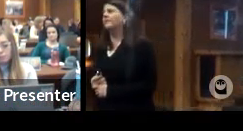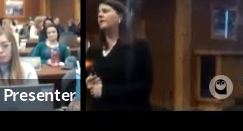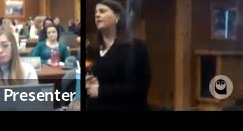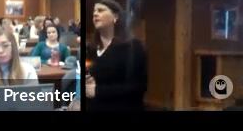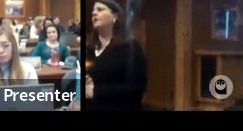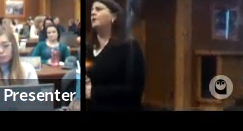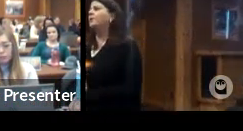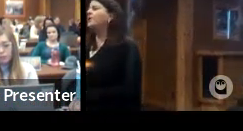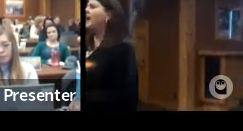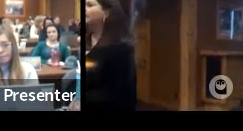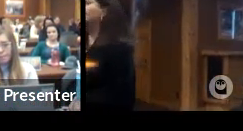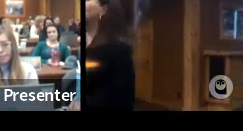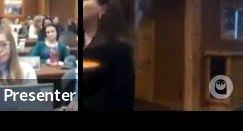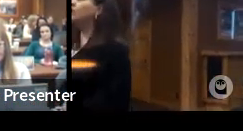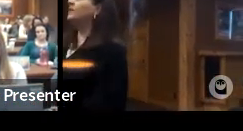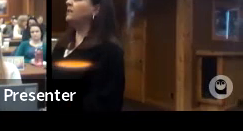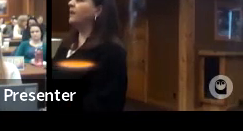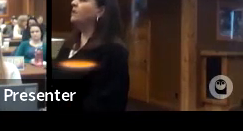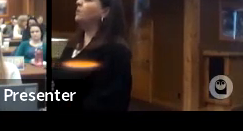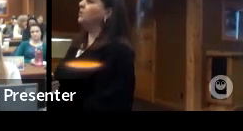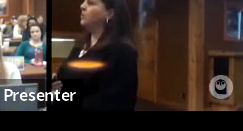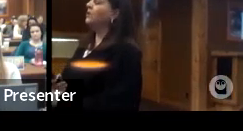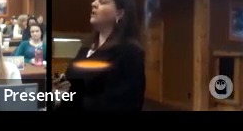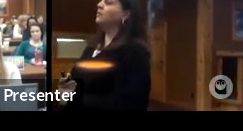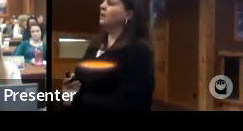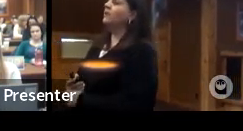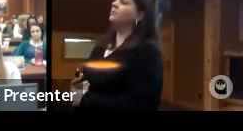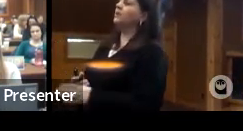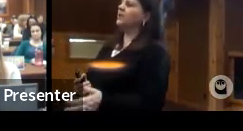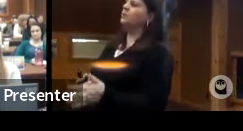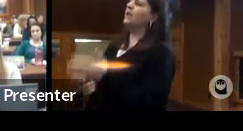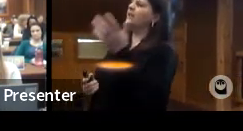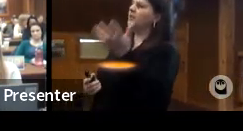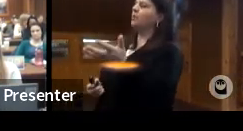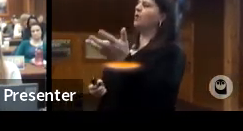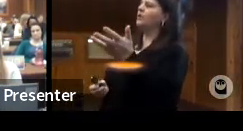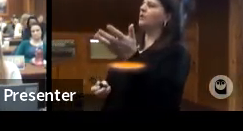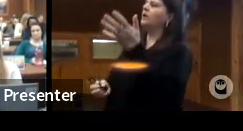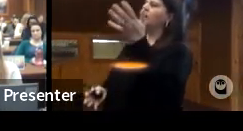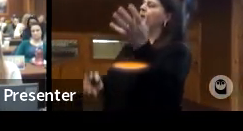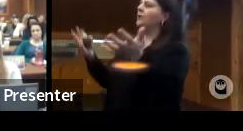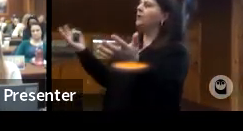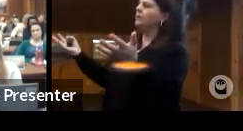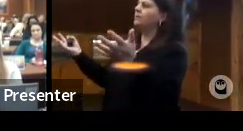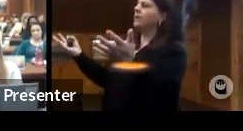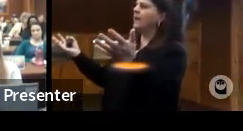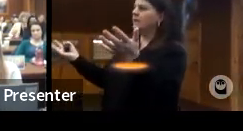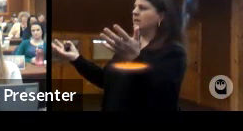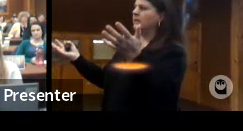not flying in for New York? We're trying to develop a pool that is willing to participate and support